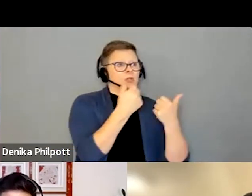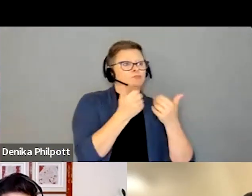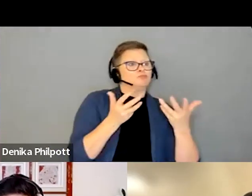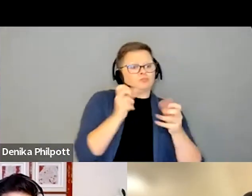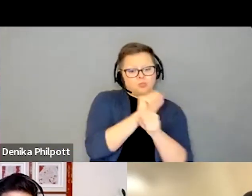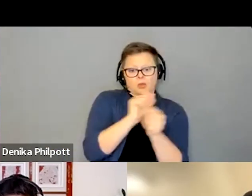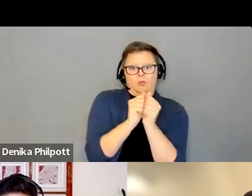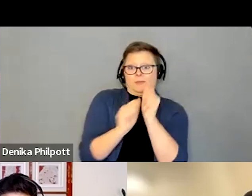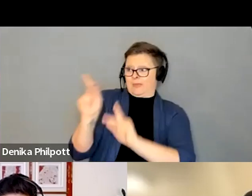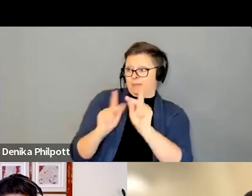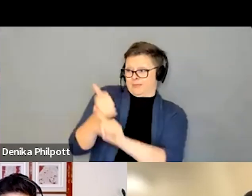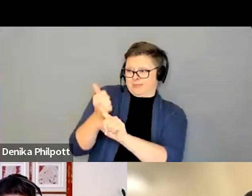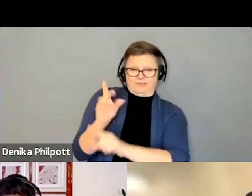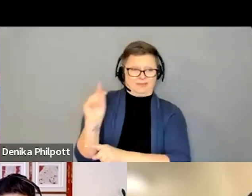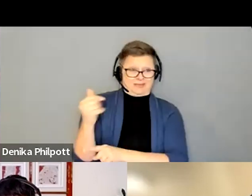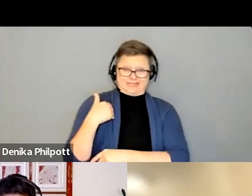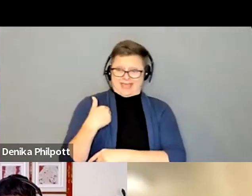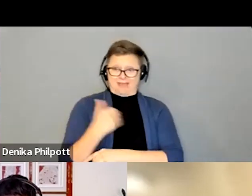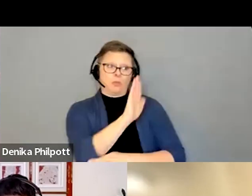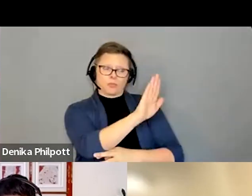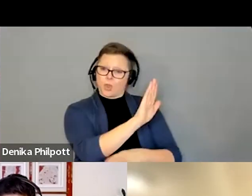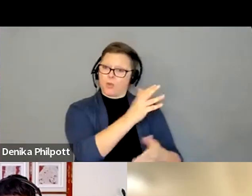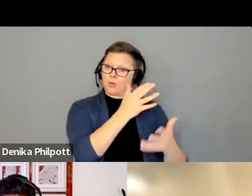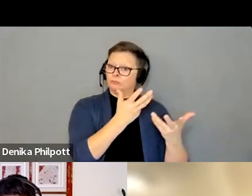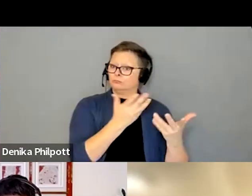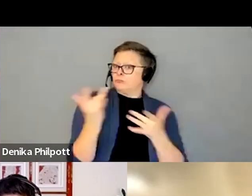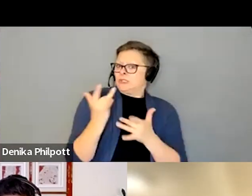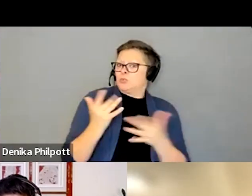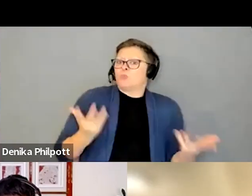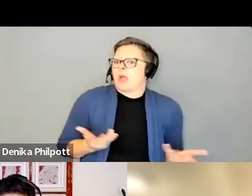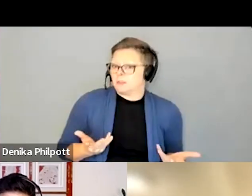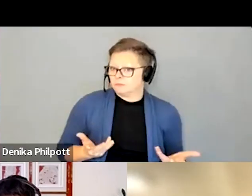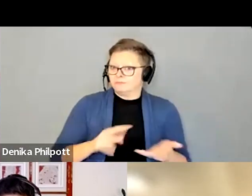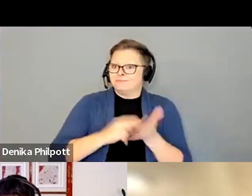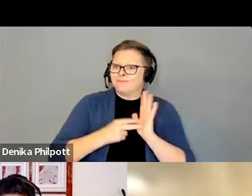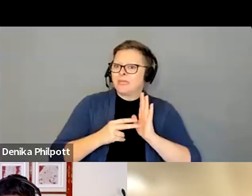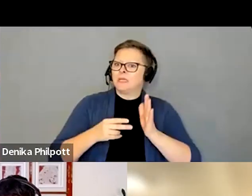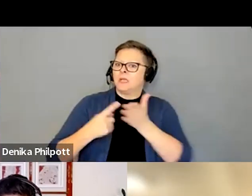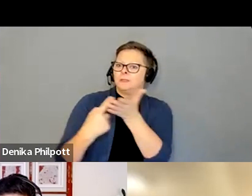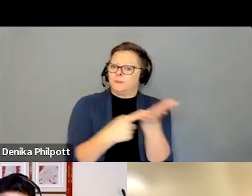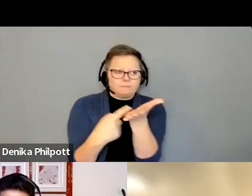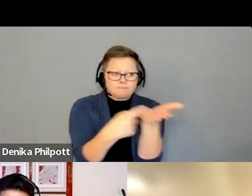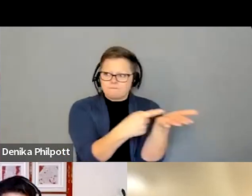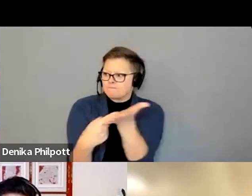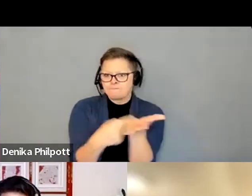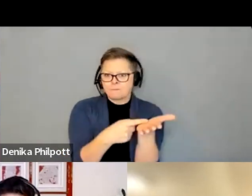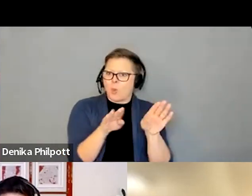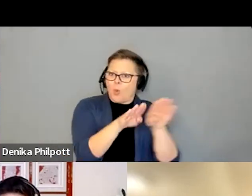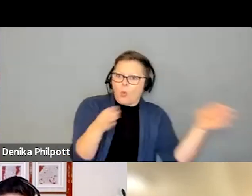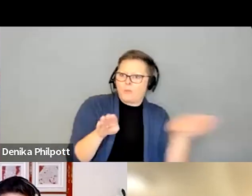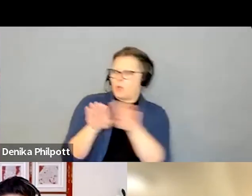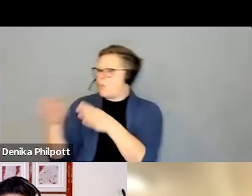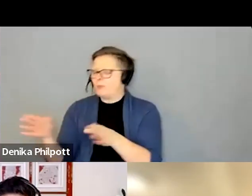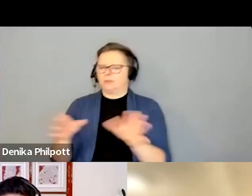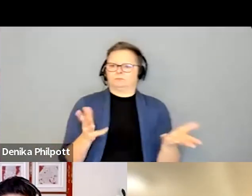disabilities? So we just need to, you know, keep the conversation going, include both sides,